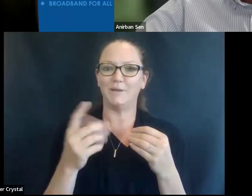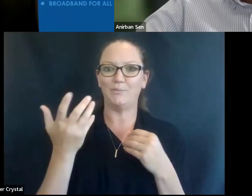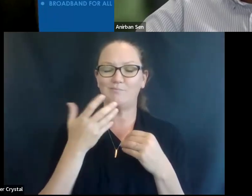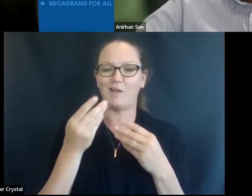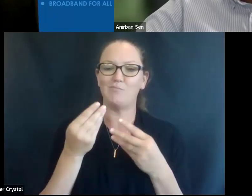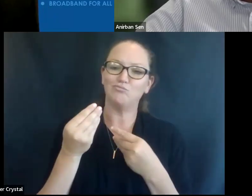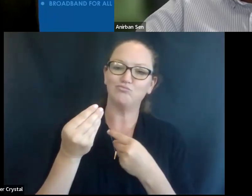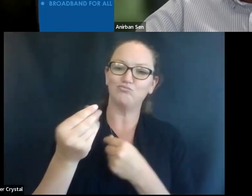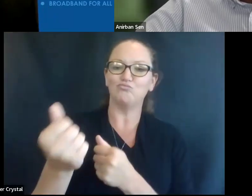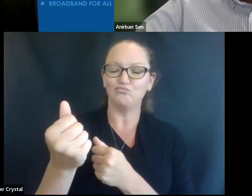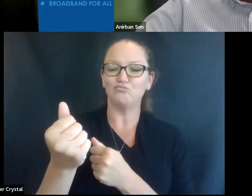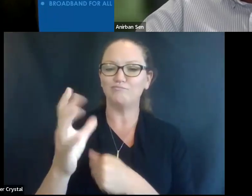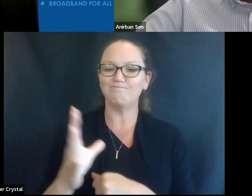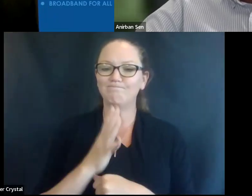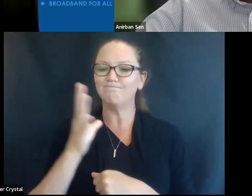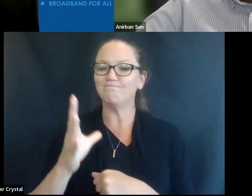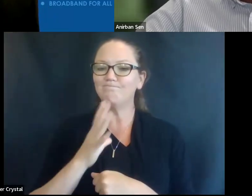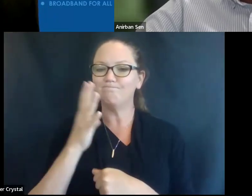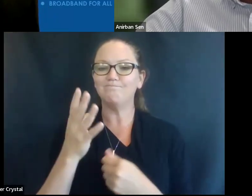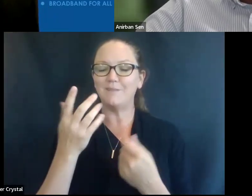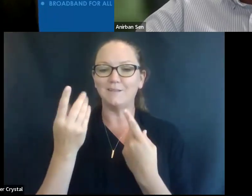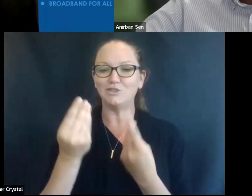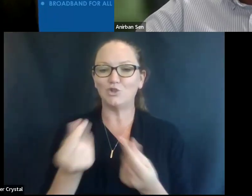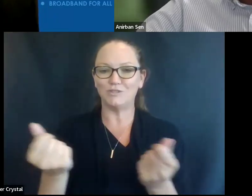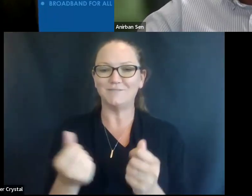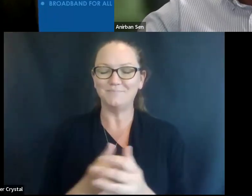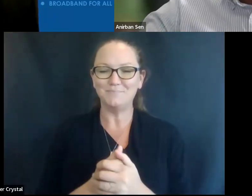about if you can